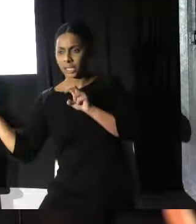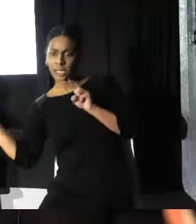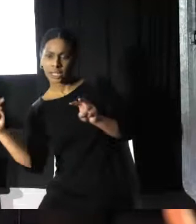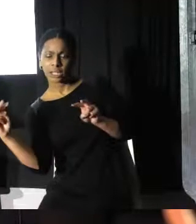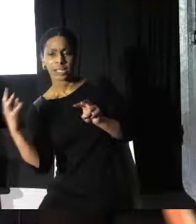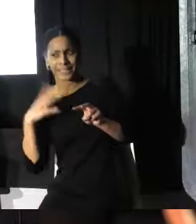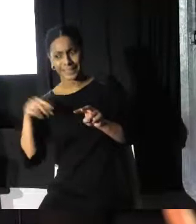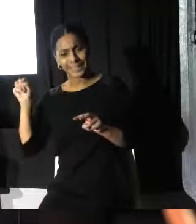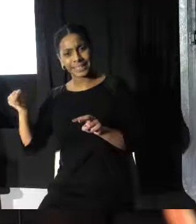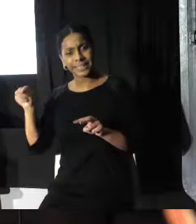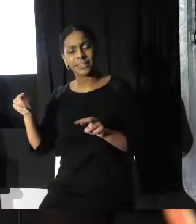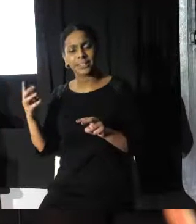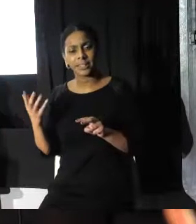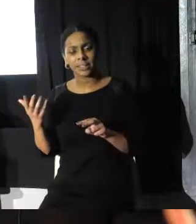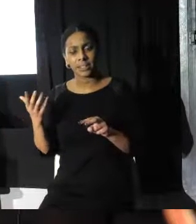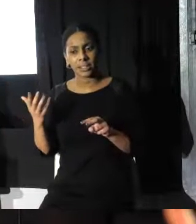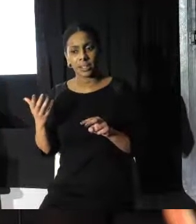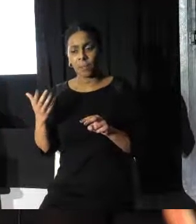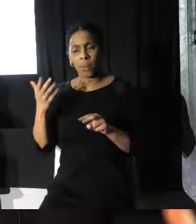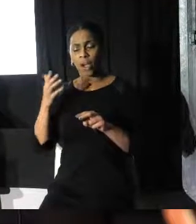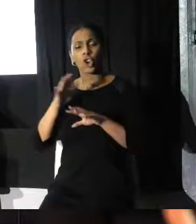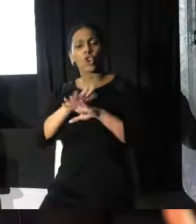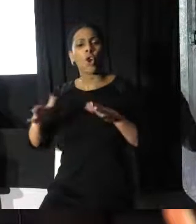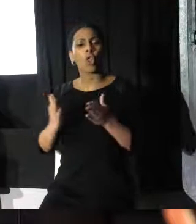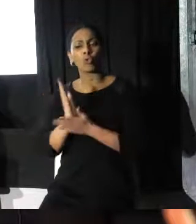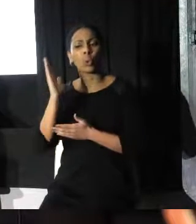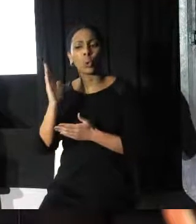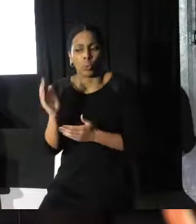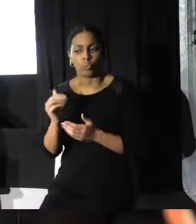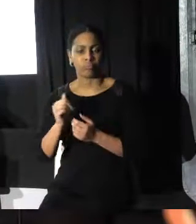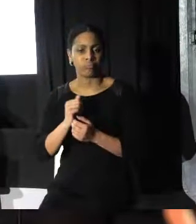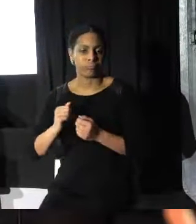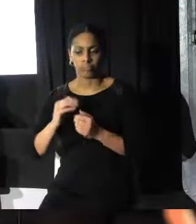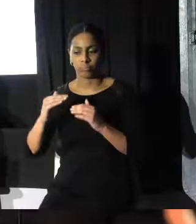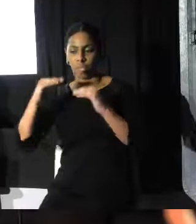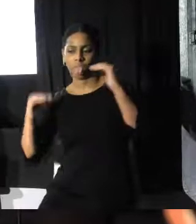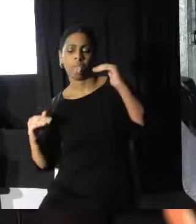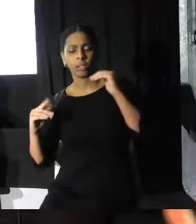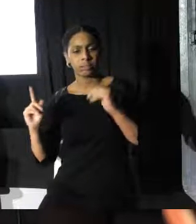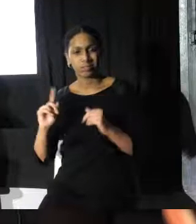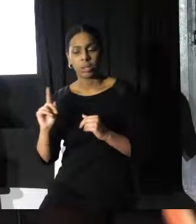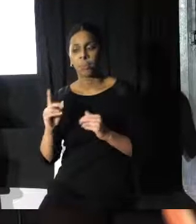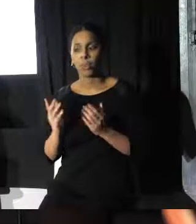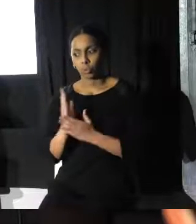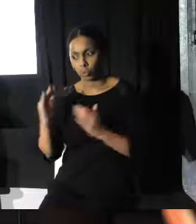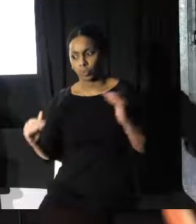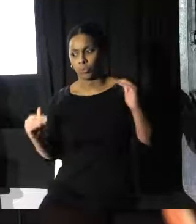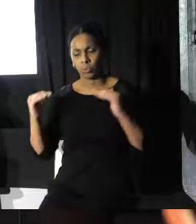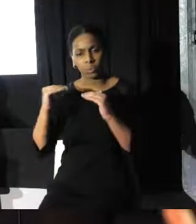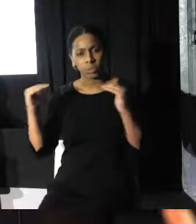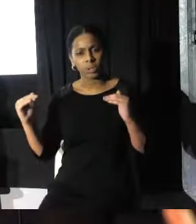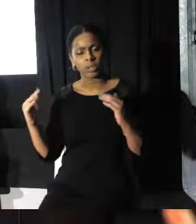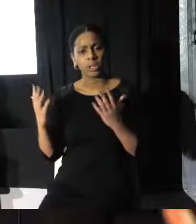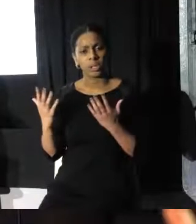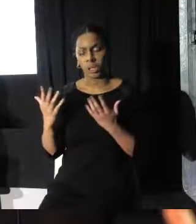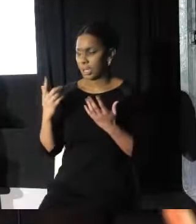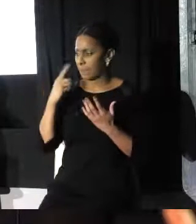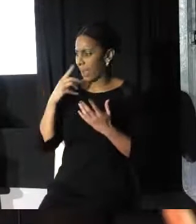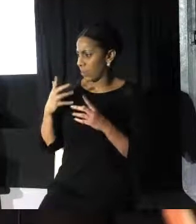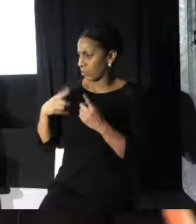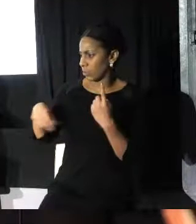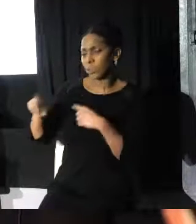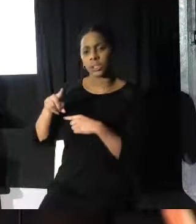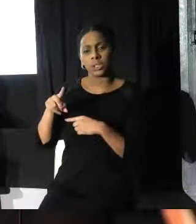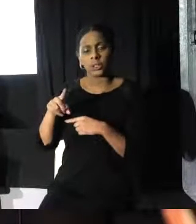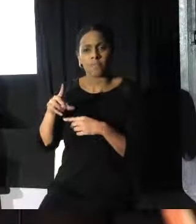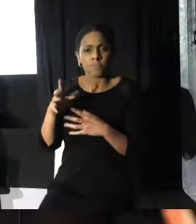these horrendously unequal terms, or for a project that is seeking to ground itself in cultural